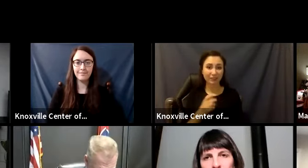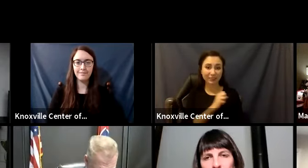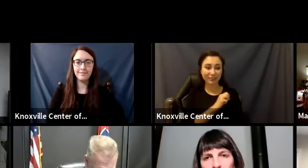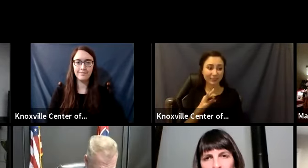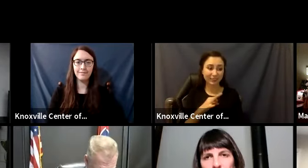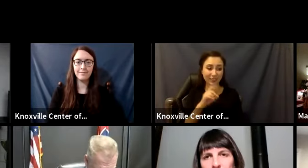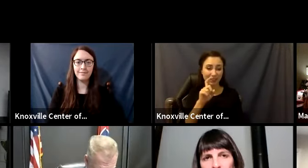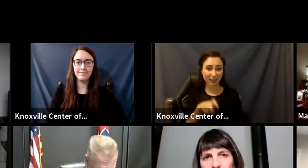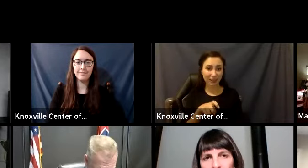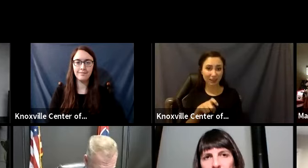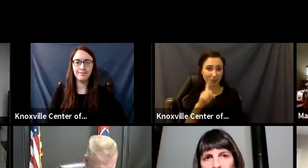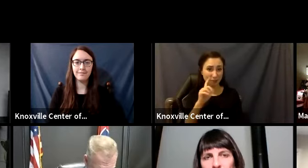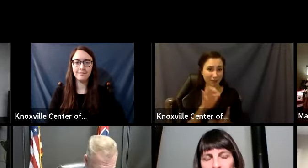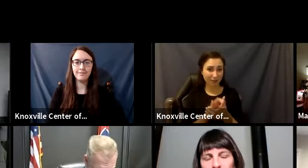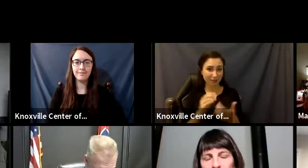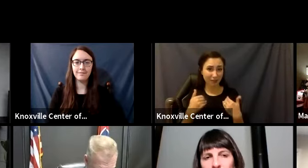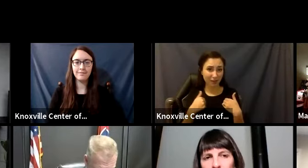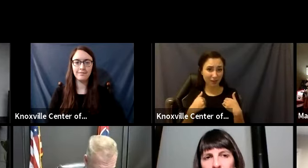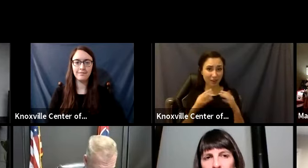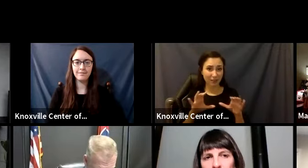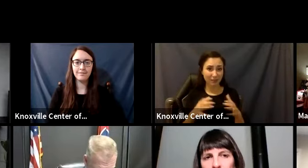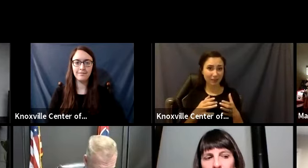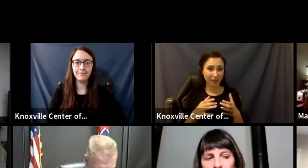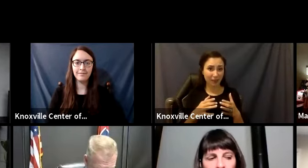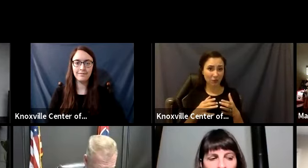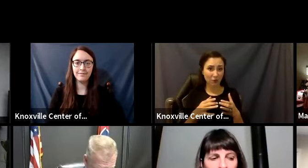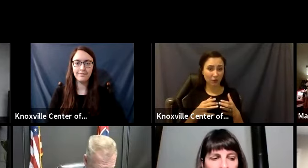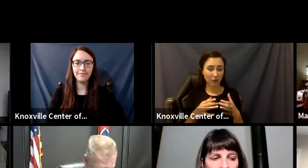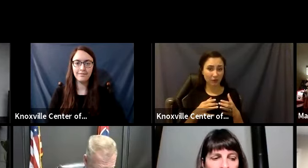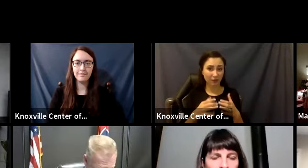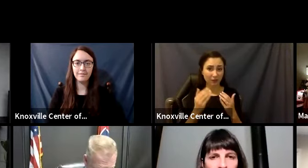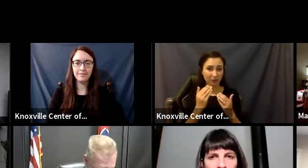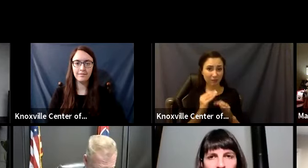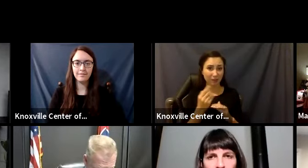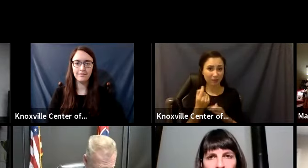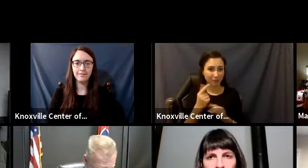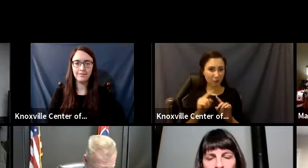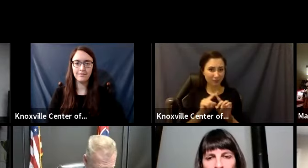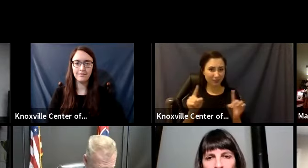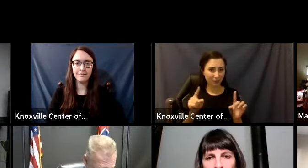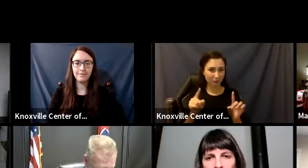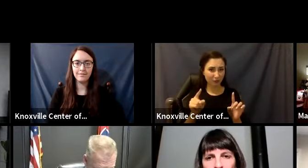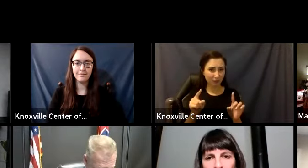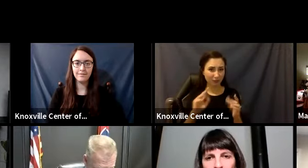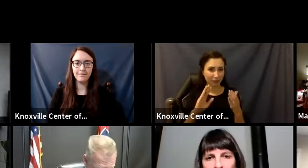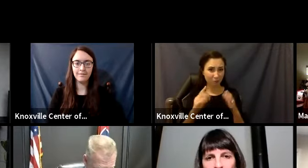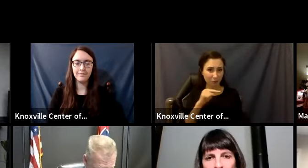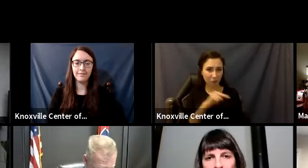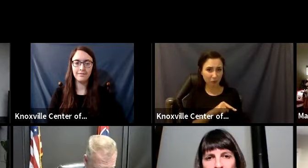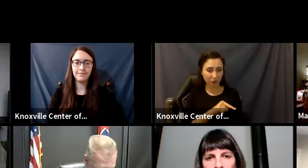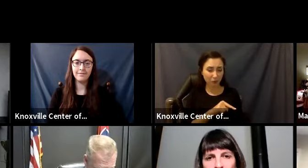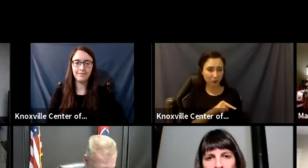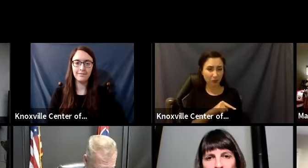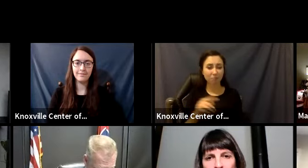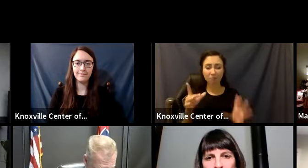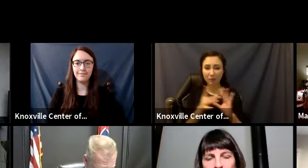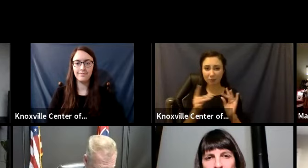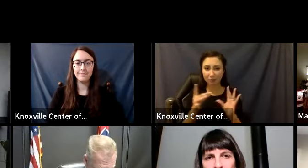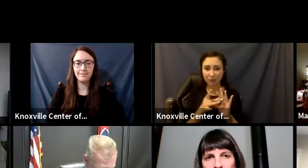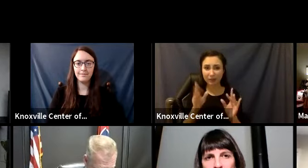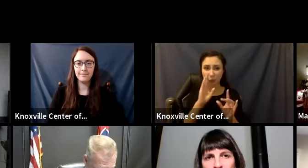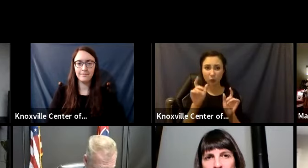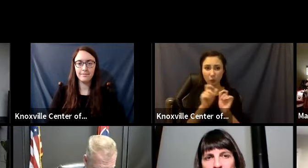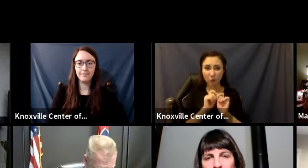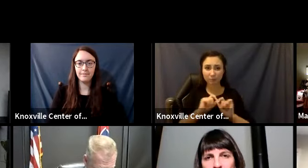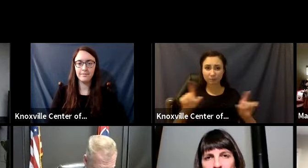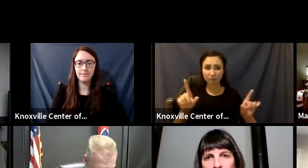has, I believe, a gathering size that's worded a little bit differently than this one. But the message that we would send,